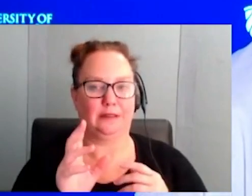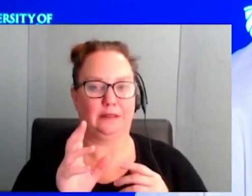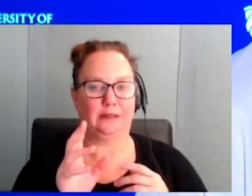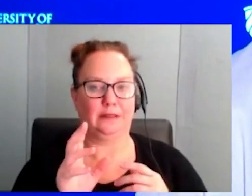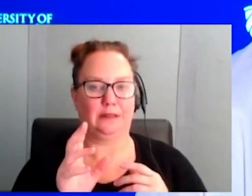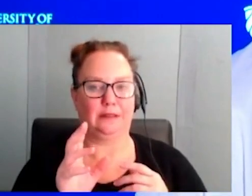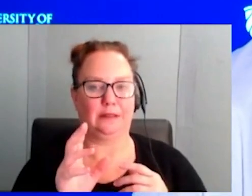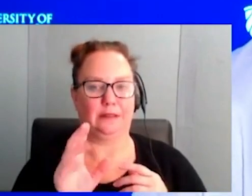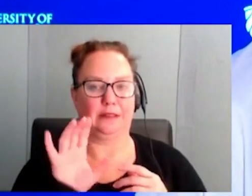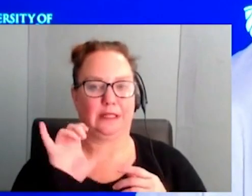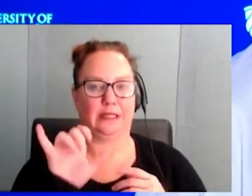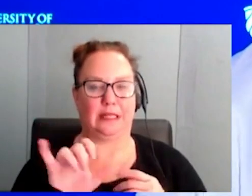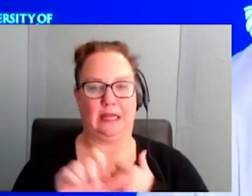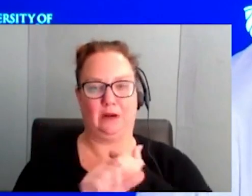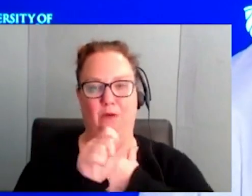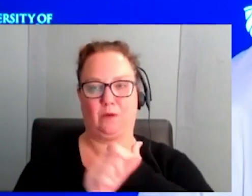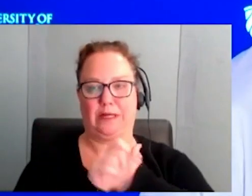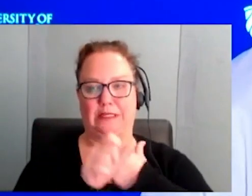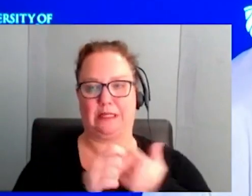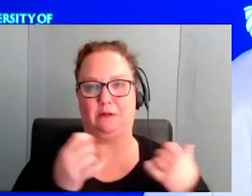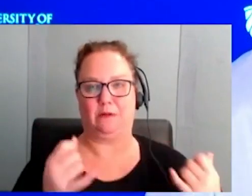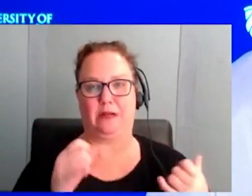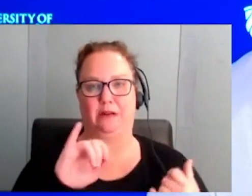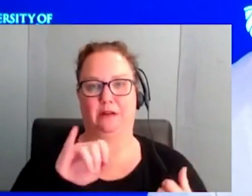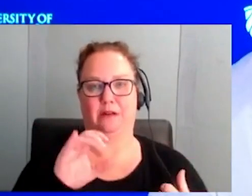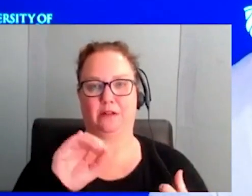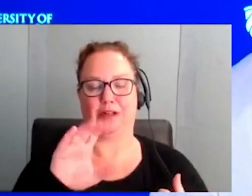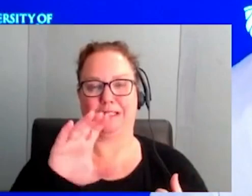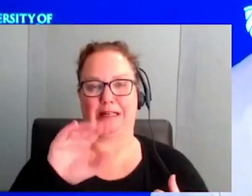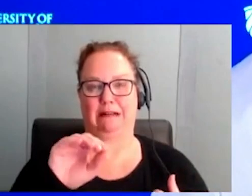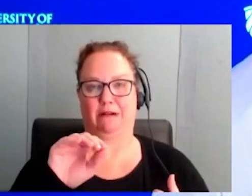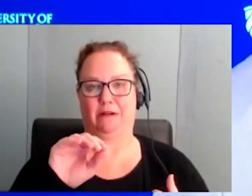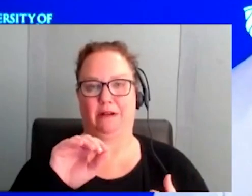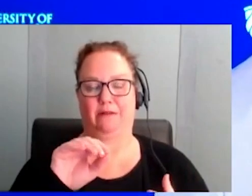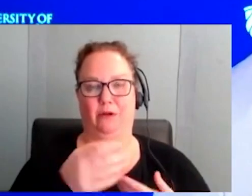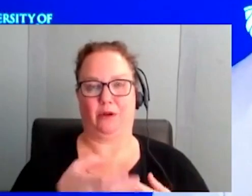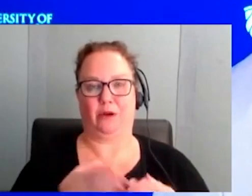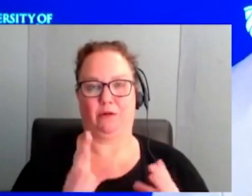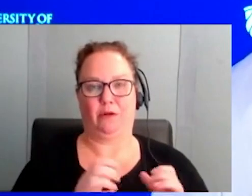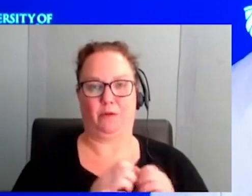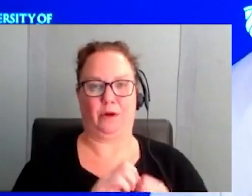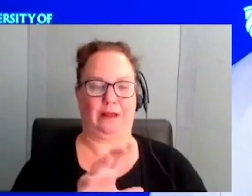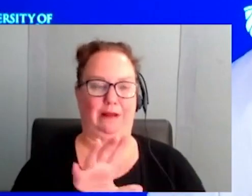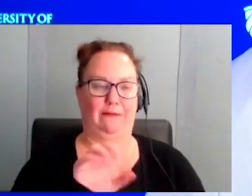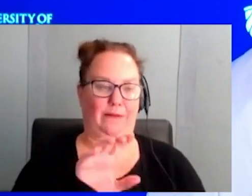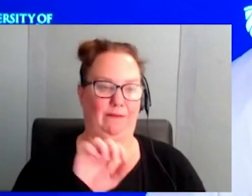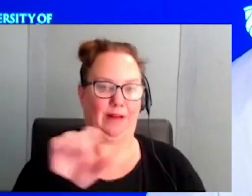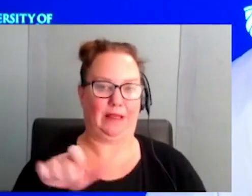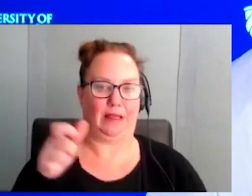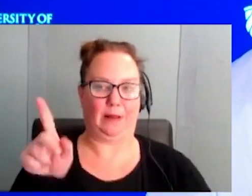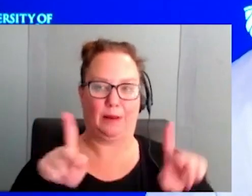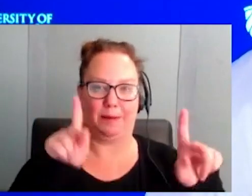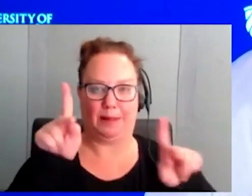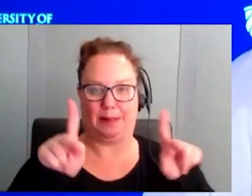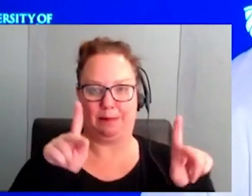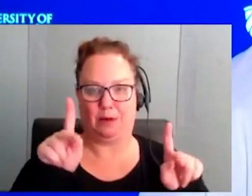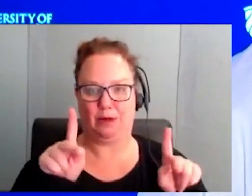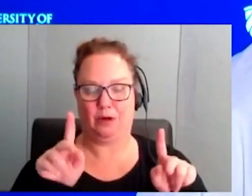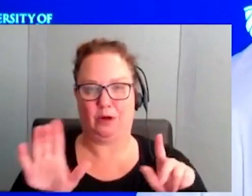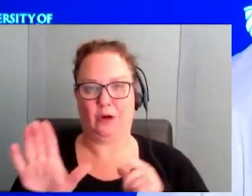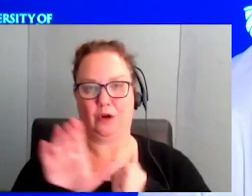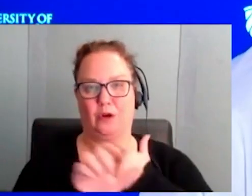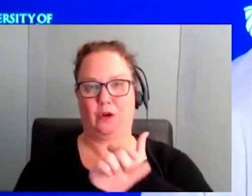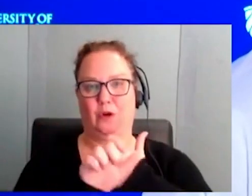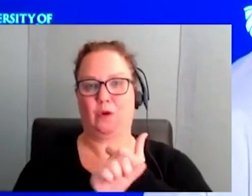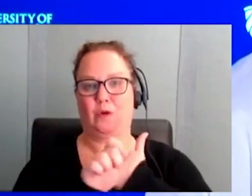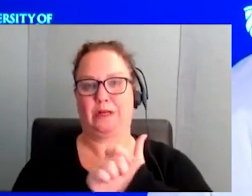that kind of risk. And right now in Johnson County, if you are in a room with 50 other people, your risk of at